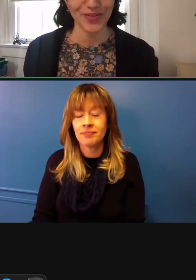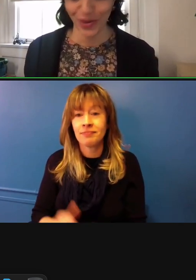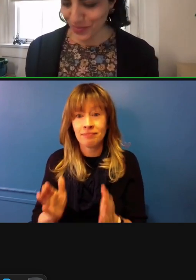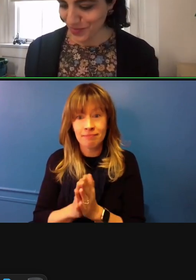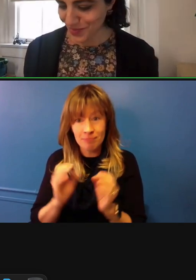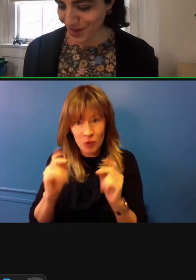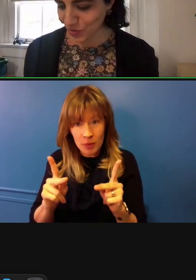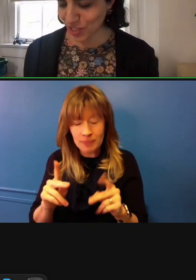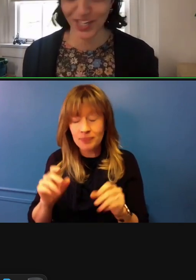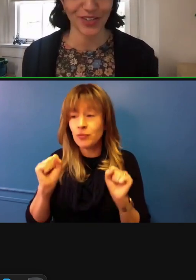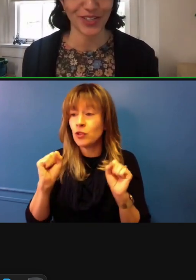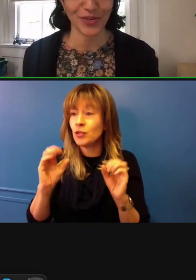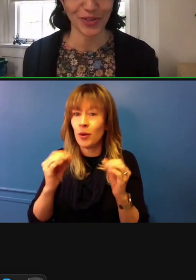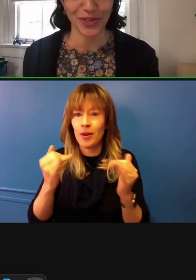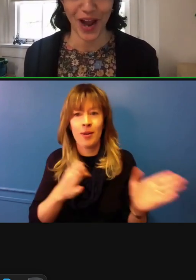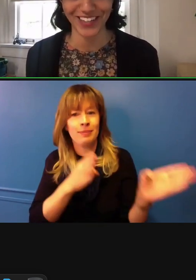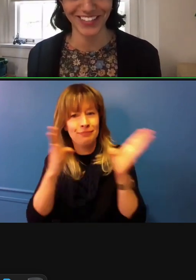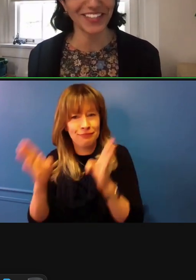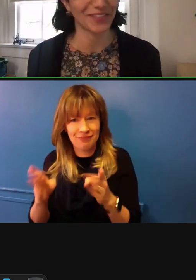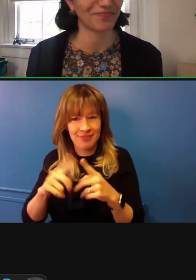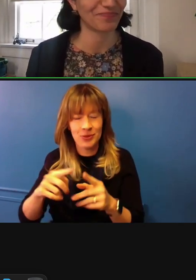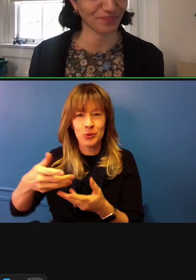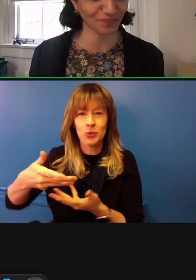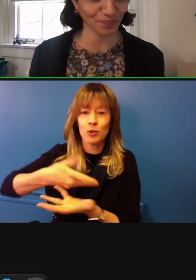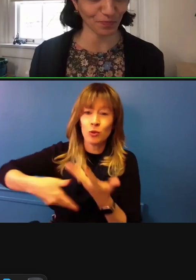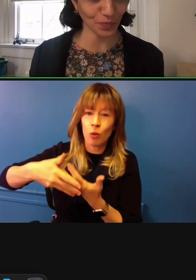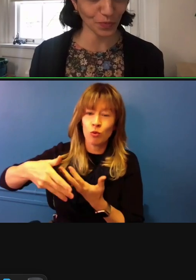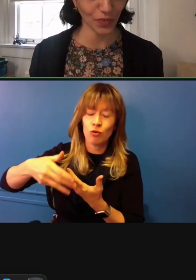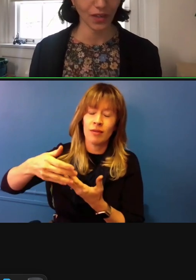Okay, so switching gears to social interactions.